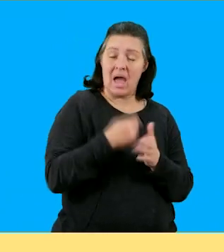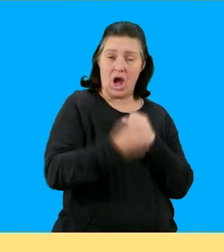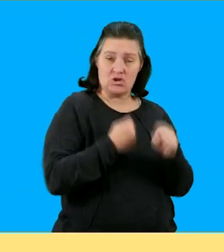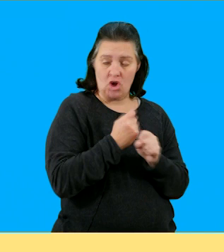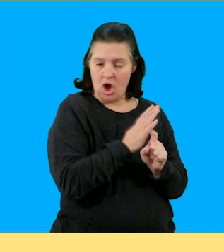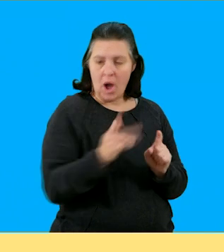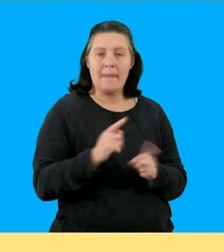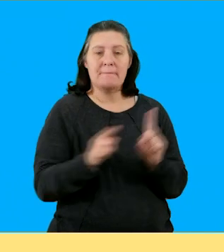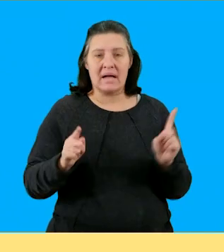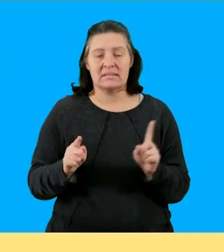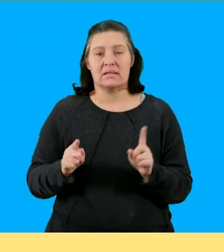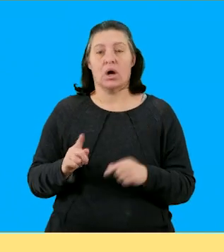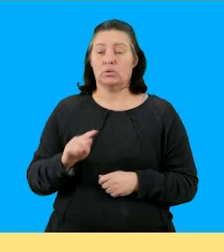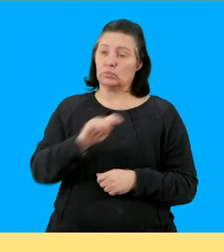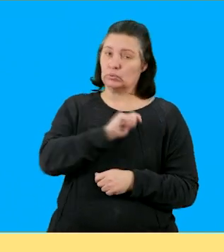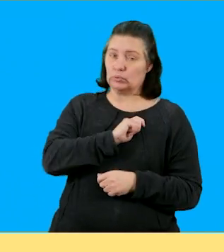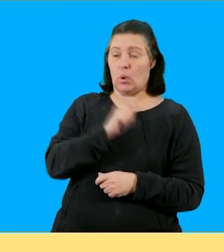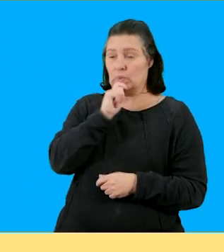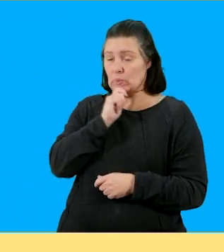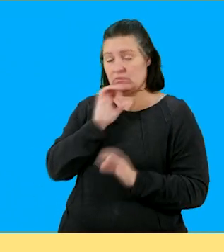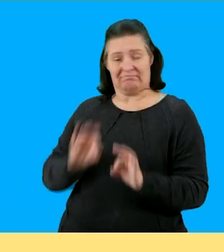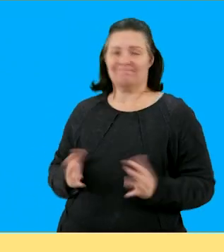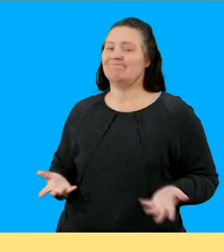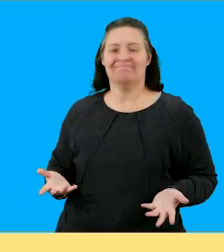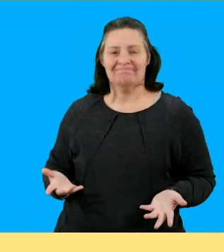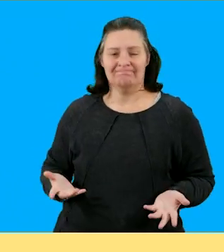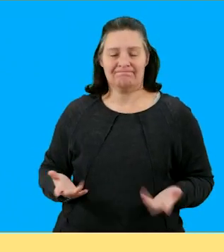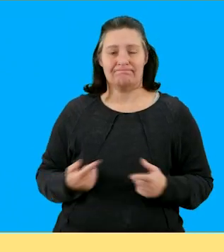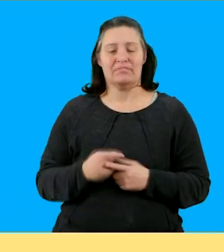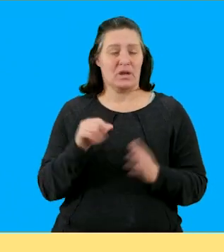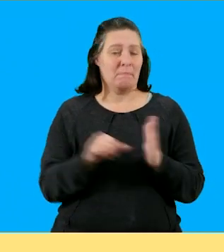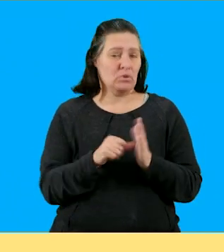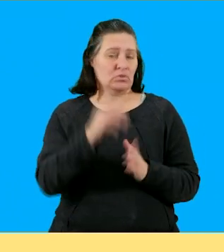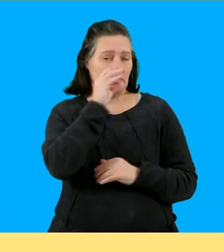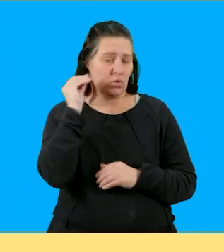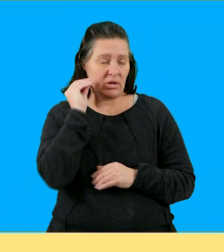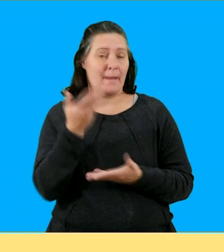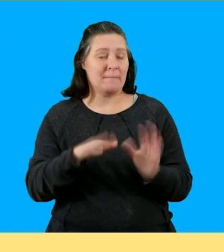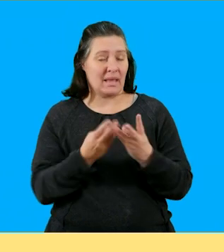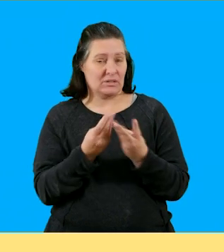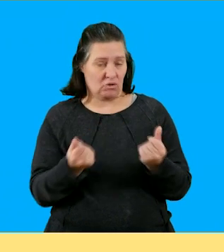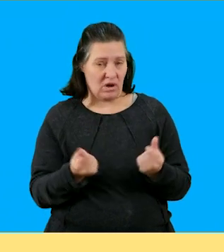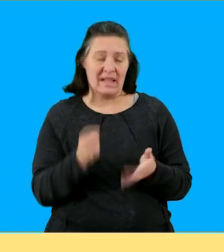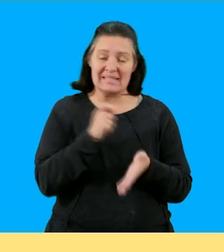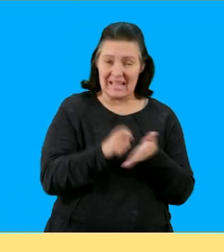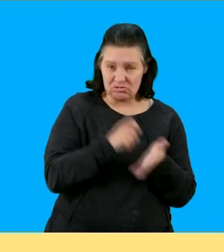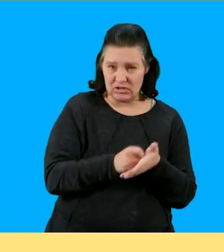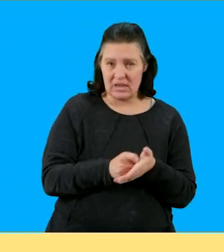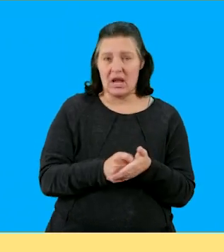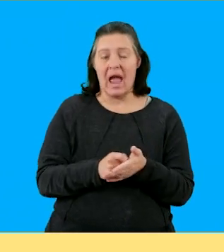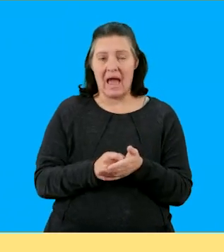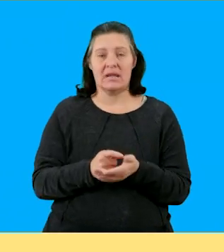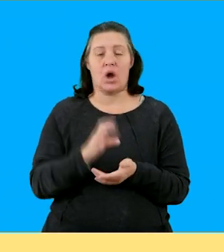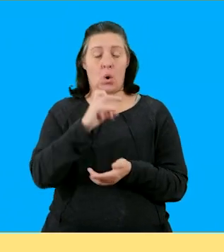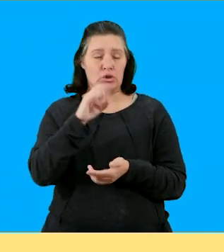purchased during the year and not what was actually used. It is very important to note that the packing materials, the stationery